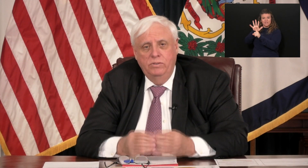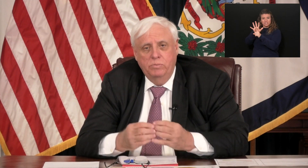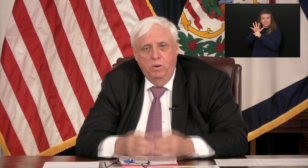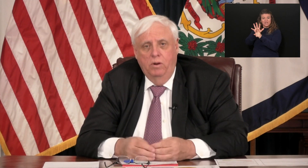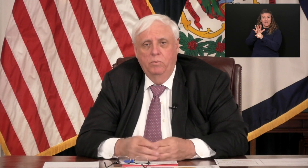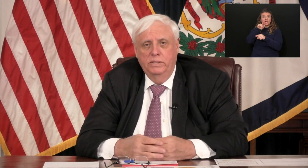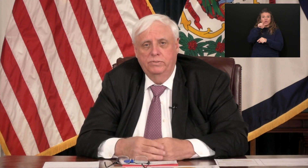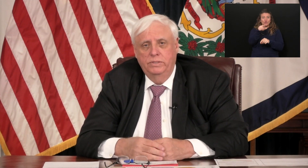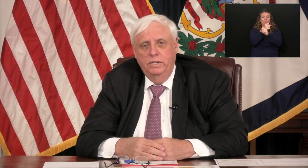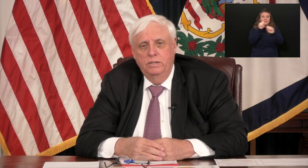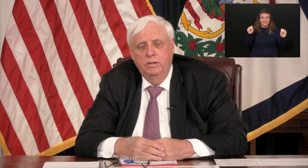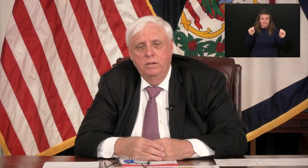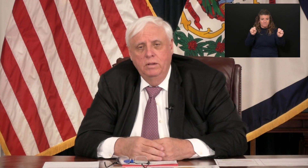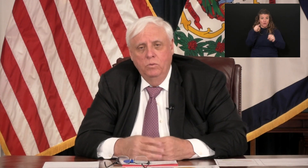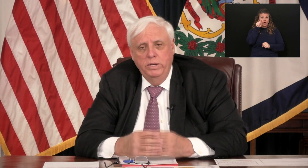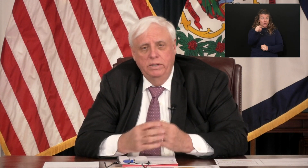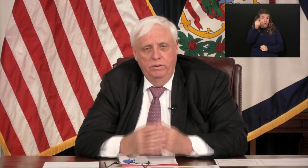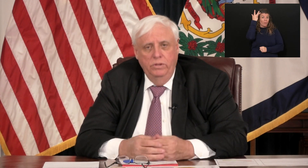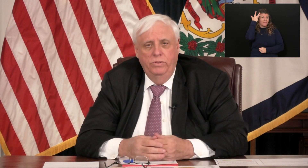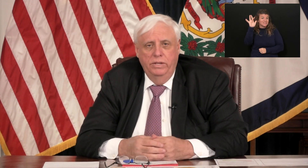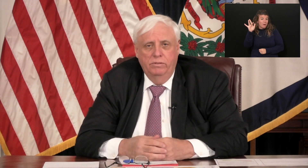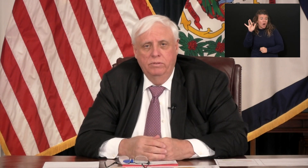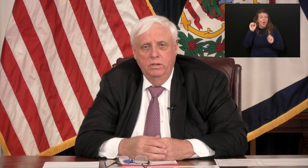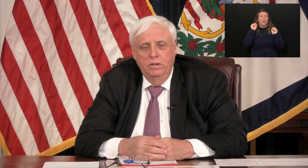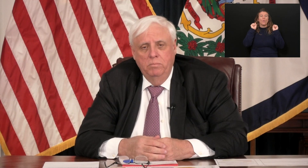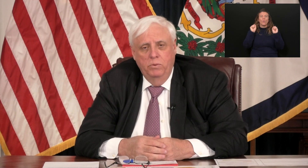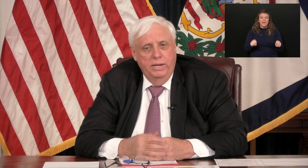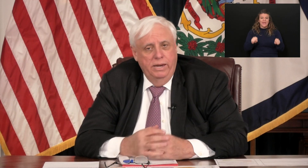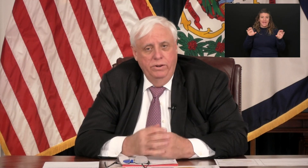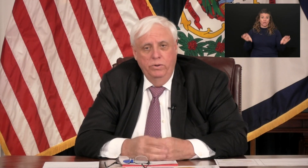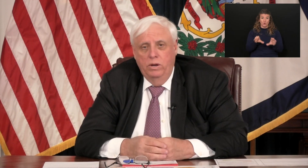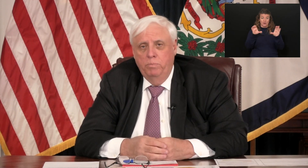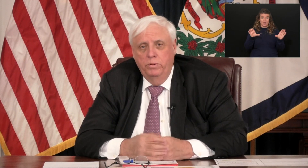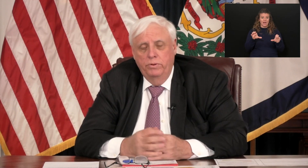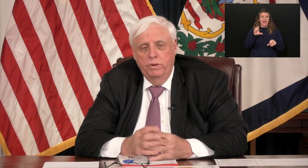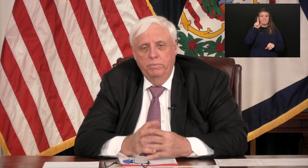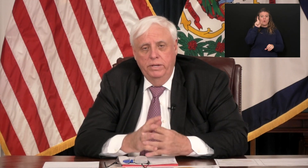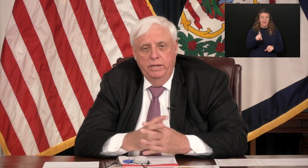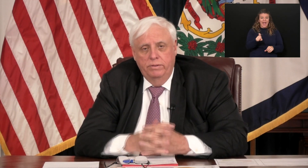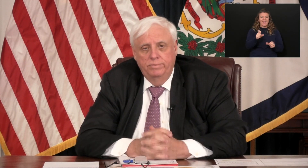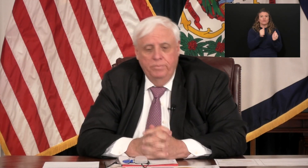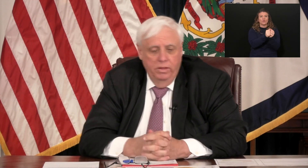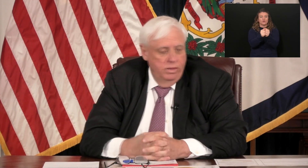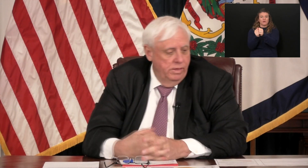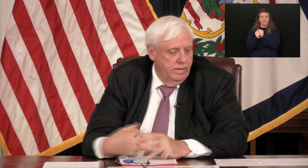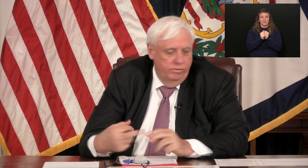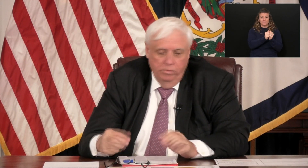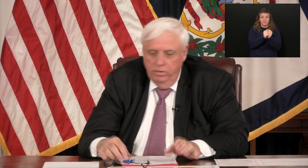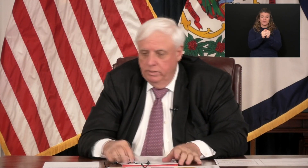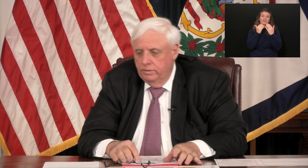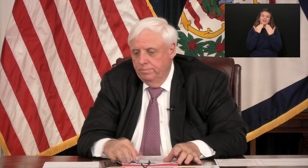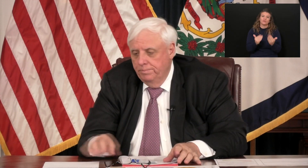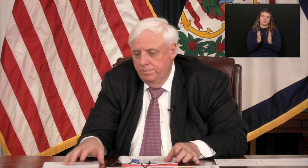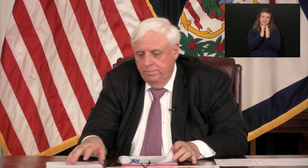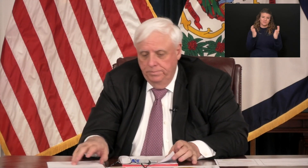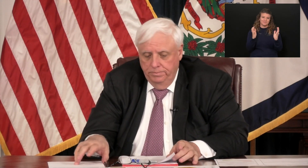Be smart, West Virginia. We can do this, but we got to do it all pulling the rope together. Thank you so